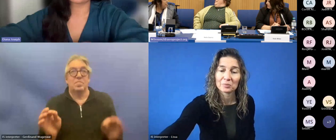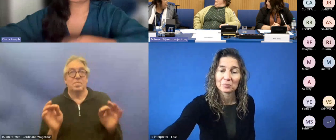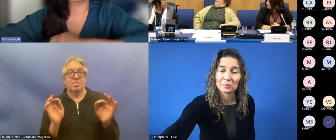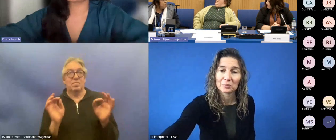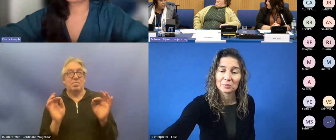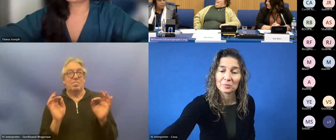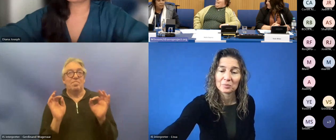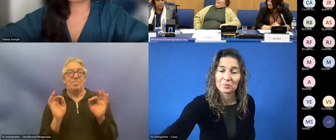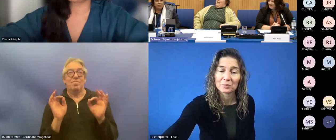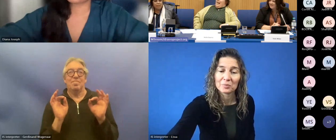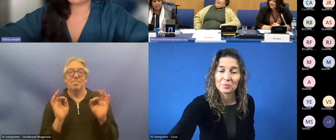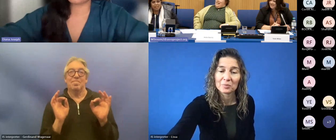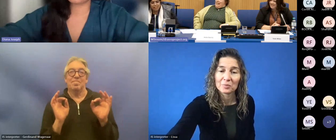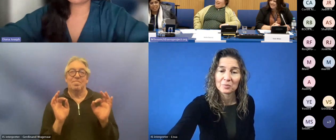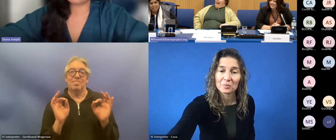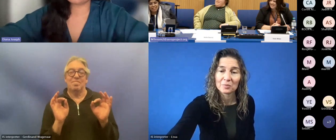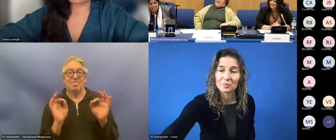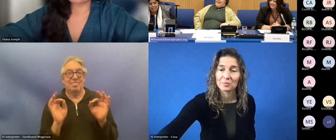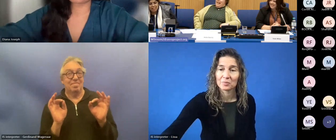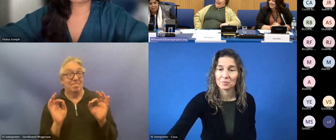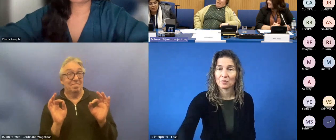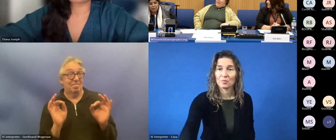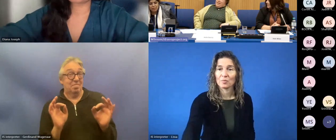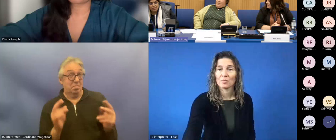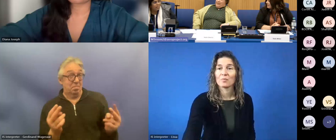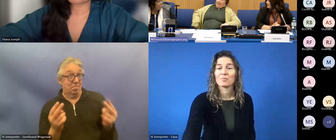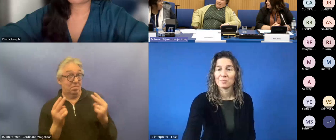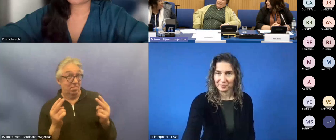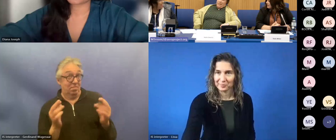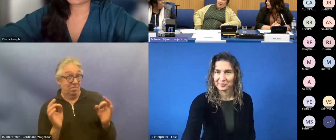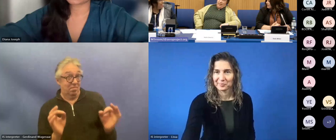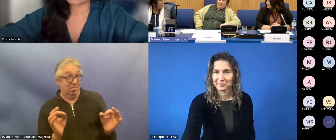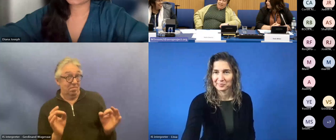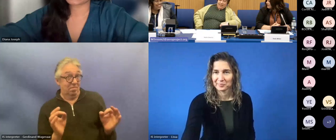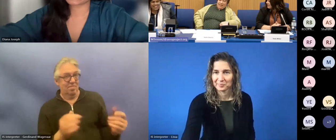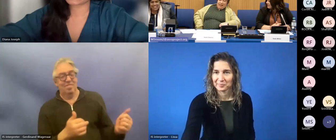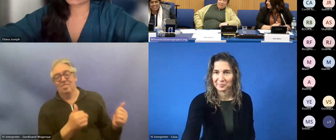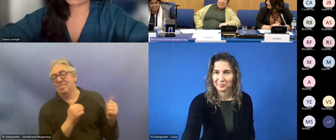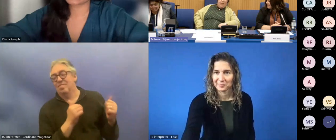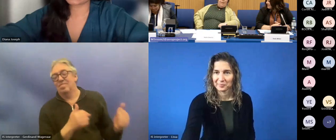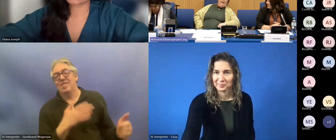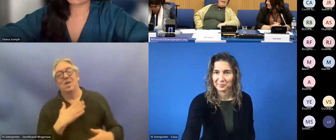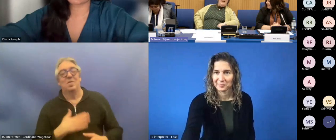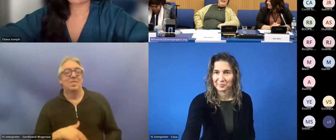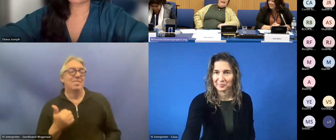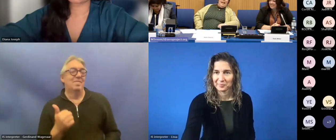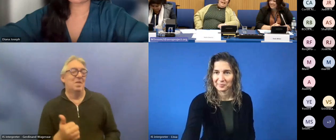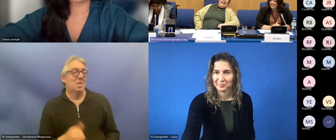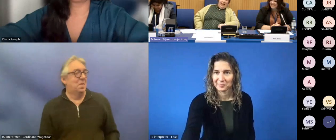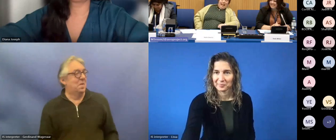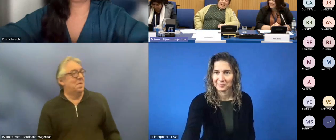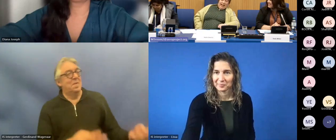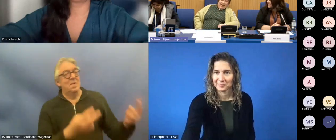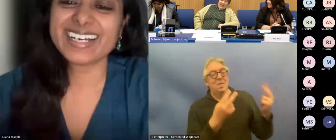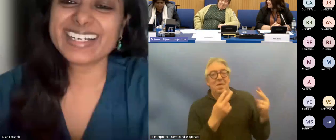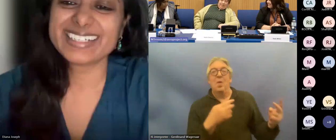Thanks, Helle. Okay, thank you. I've studied languages, but not these ones, so I'm sorry about it.